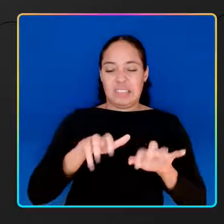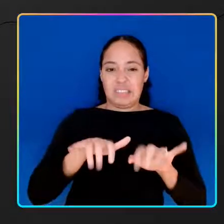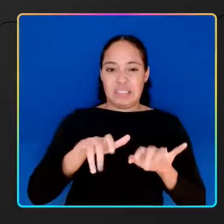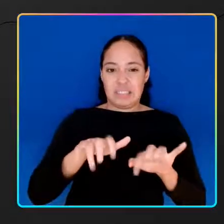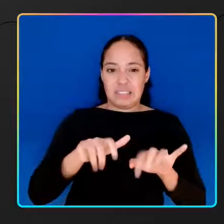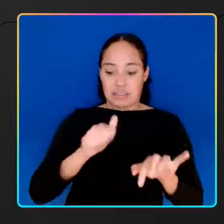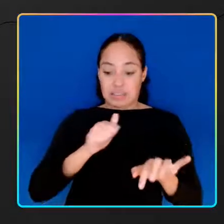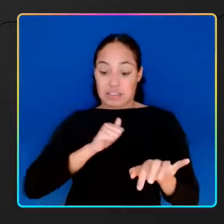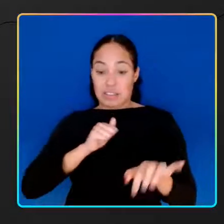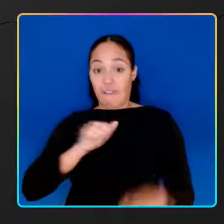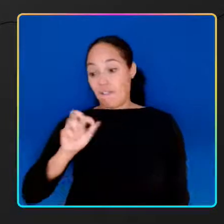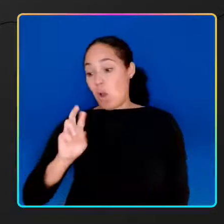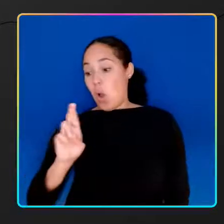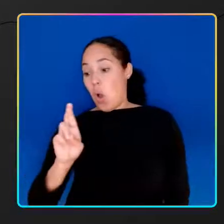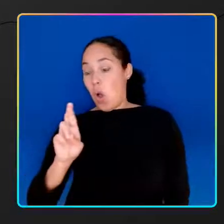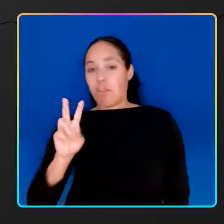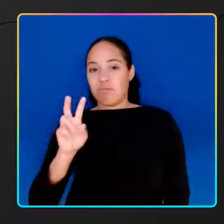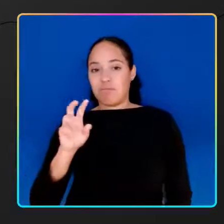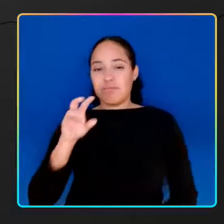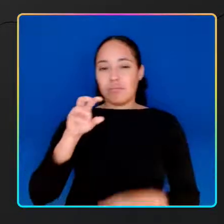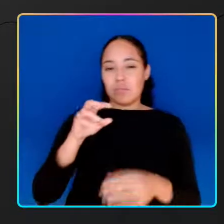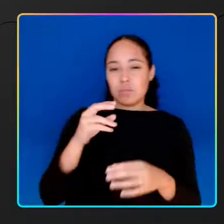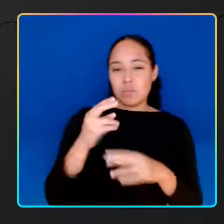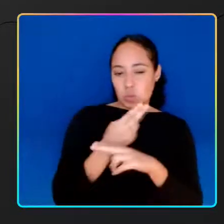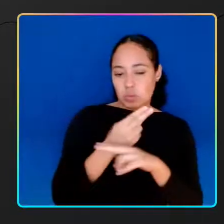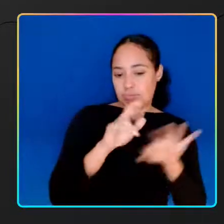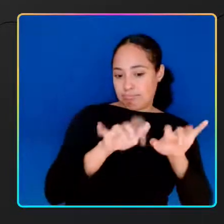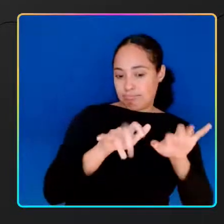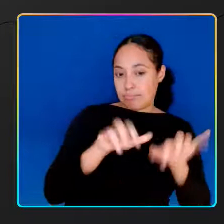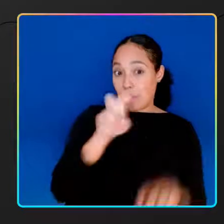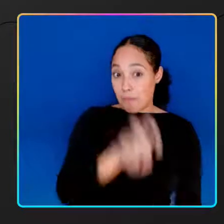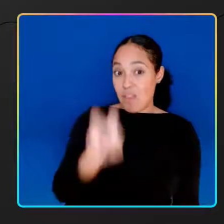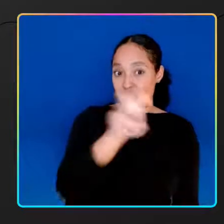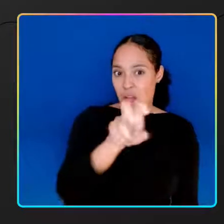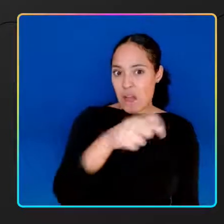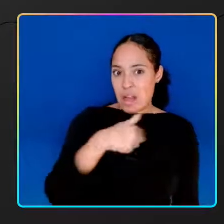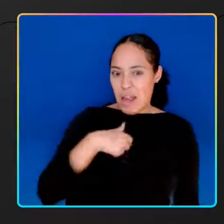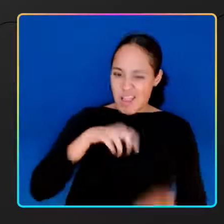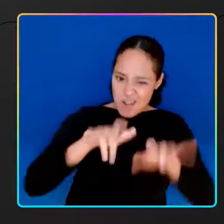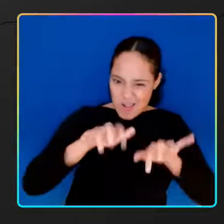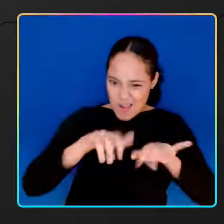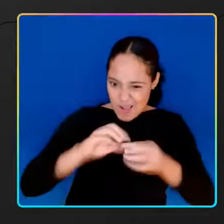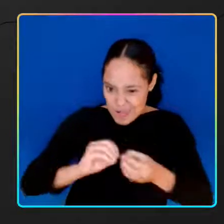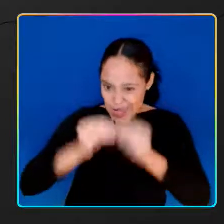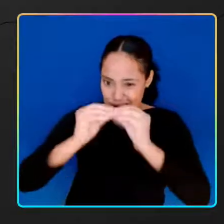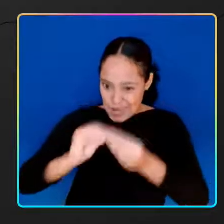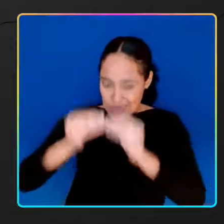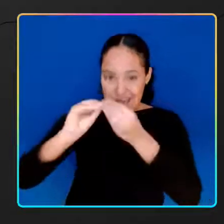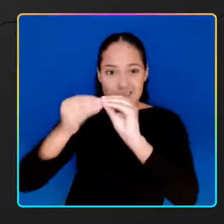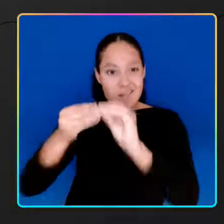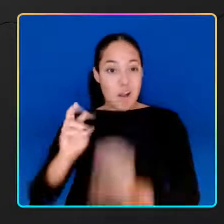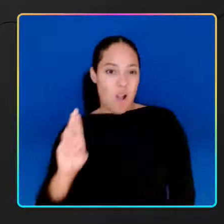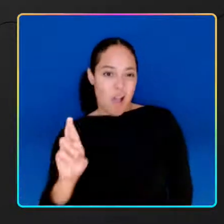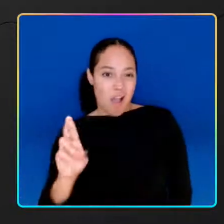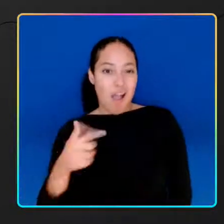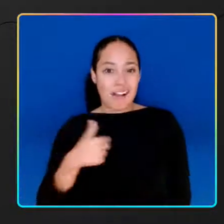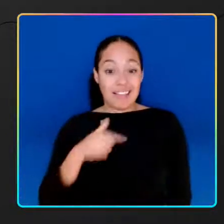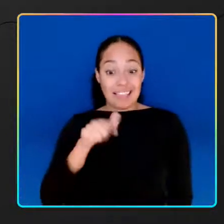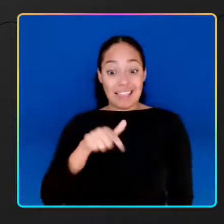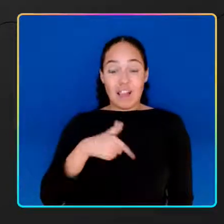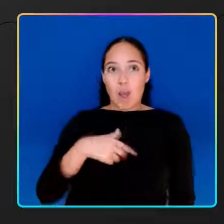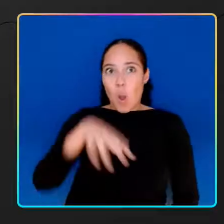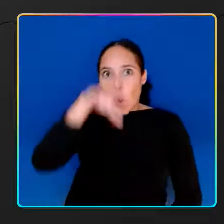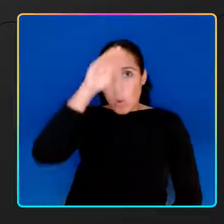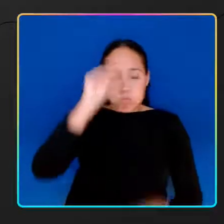and that's actually I couldn't say it's very successful, but I learned a lot through that about text mining there. So I